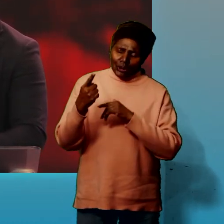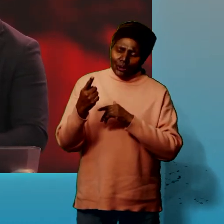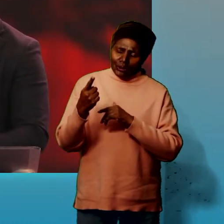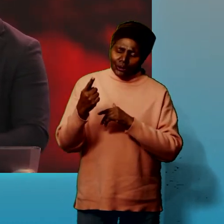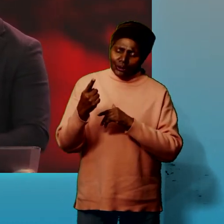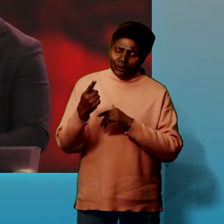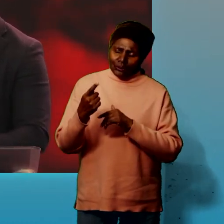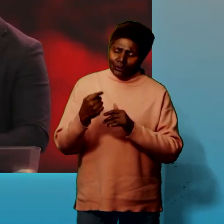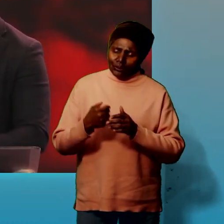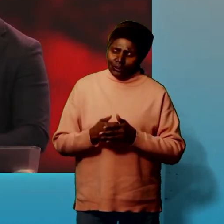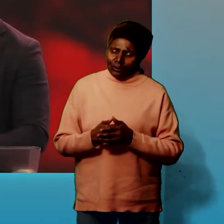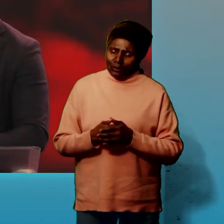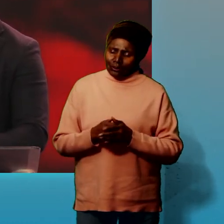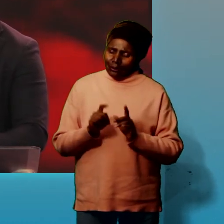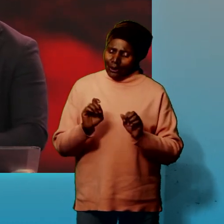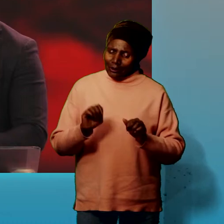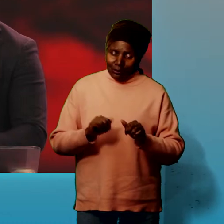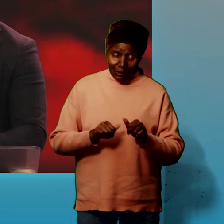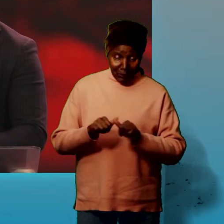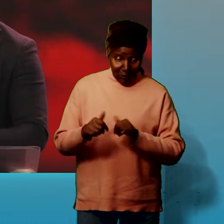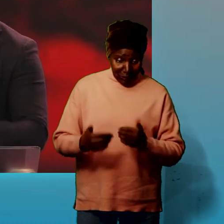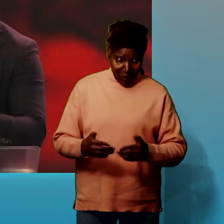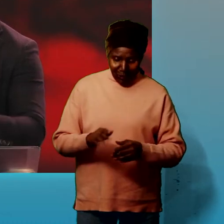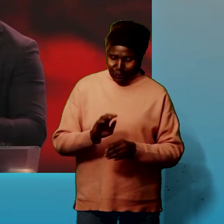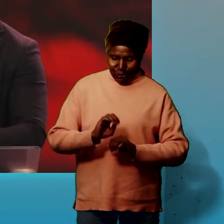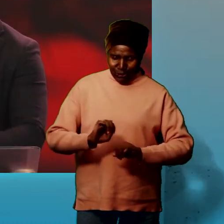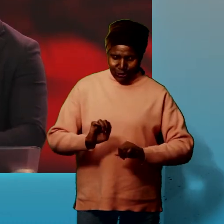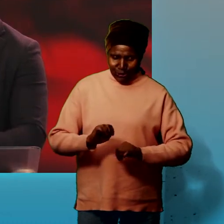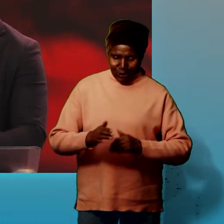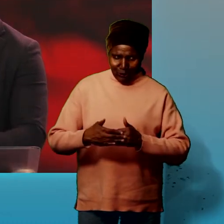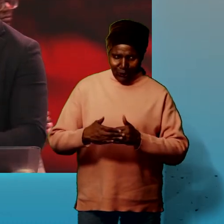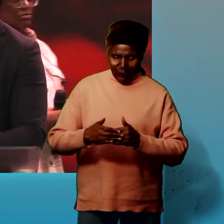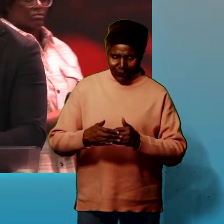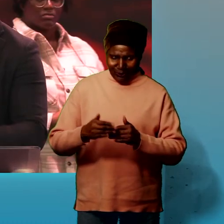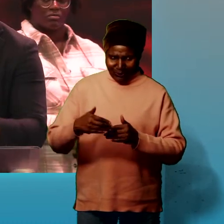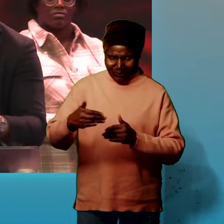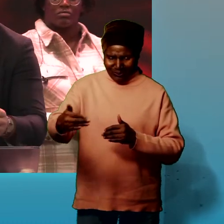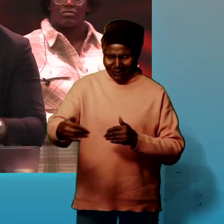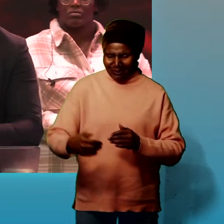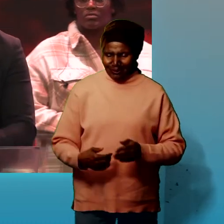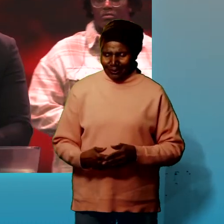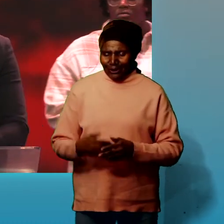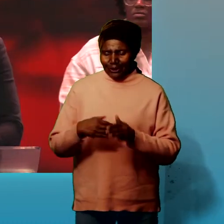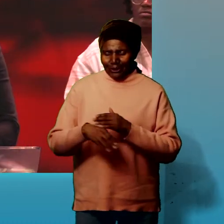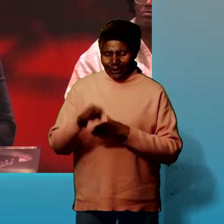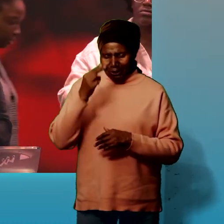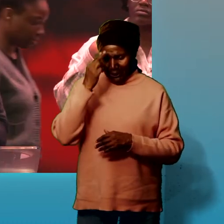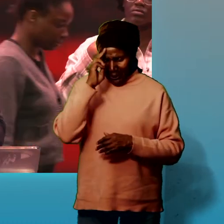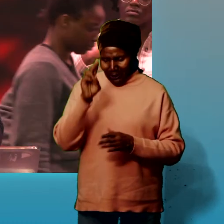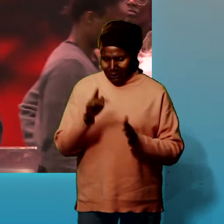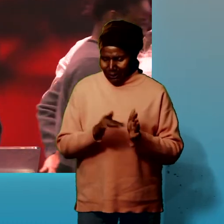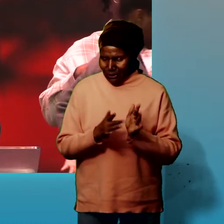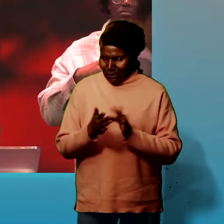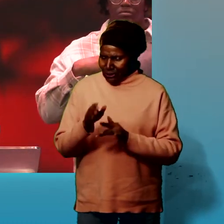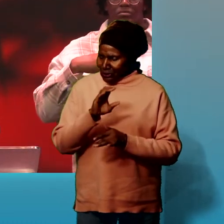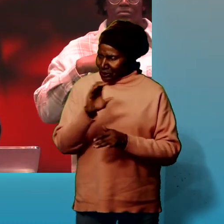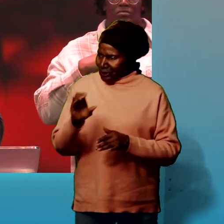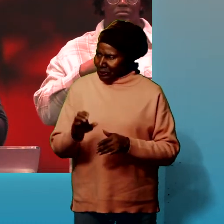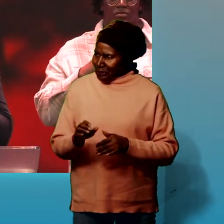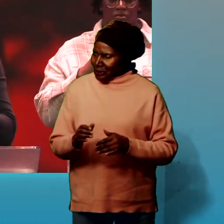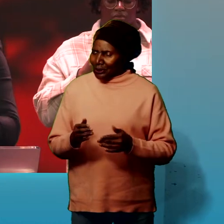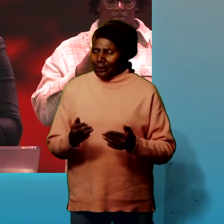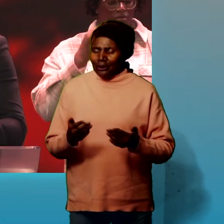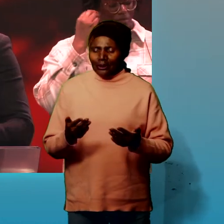still yet to come. And so in the name of our Lord and Savior, Jesus Christ, you're welcome to partake in